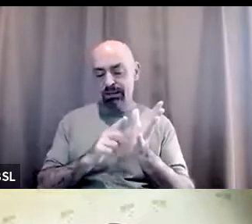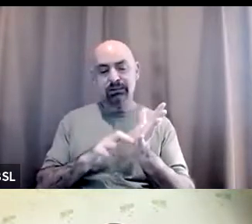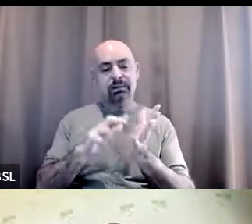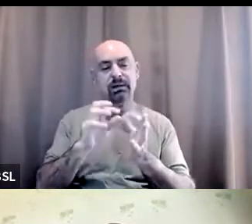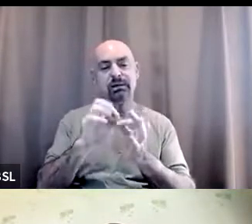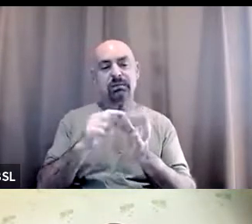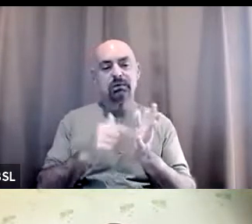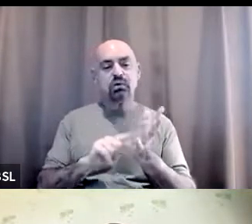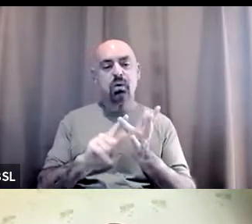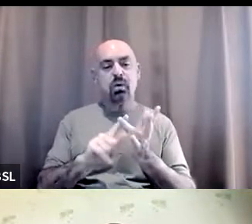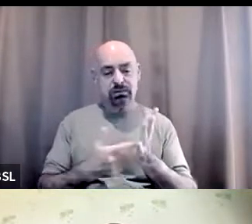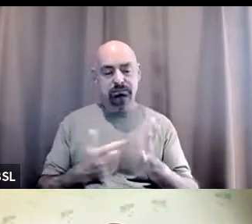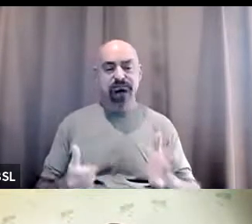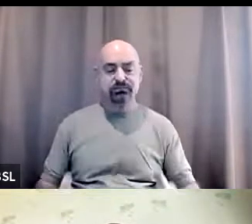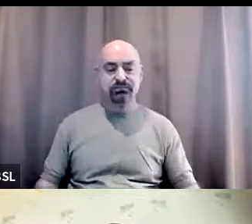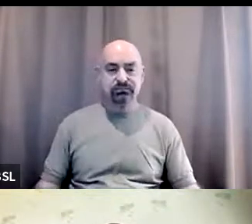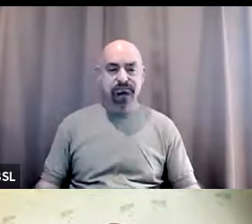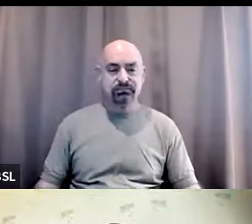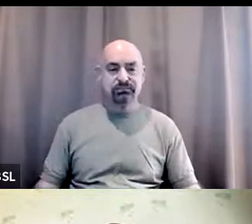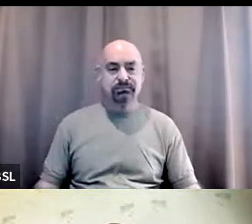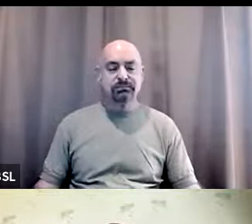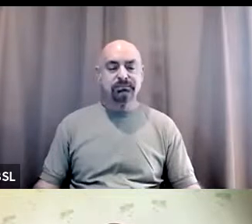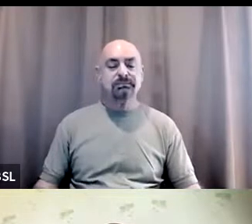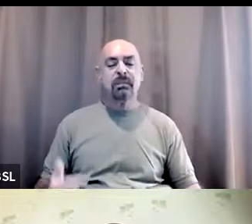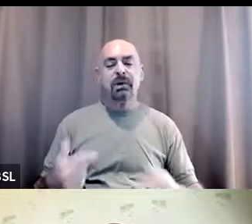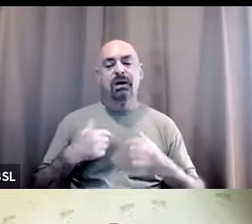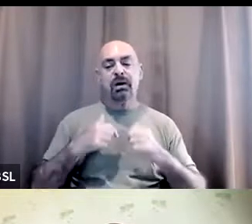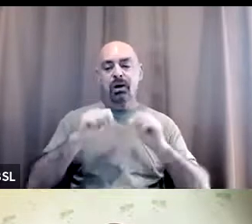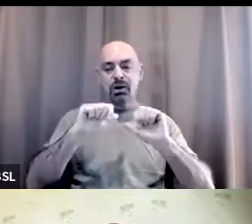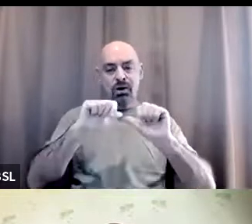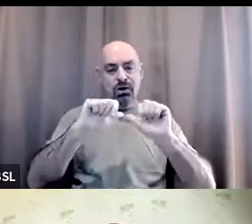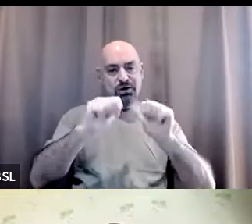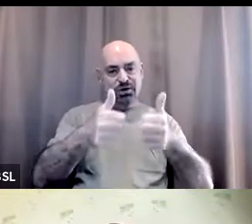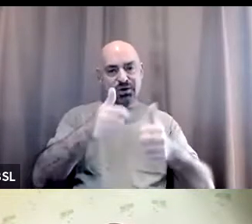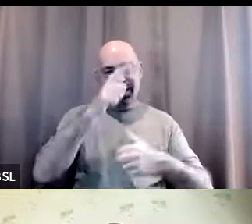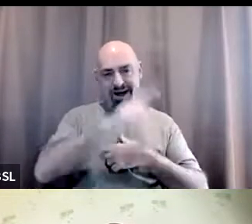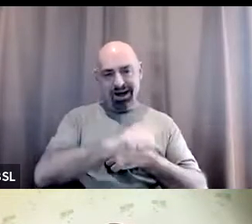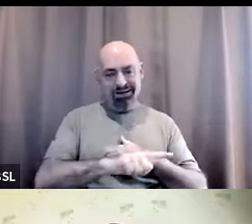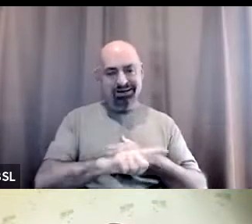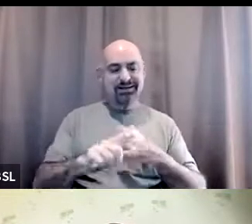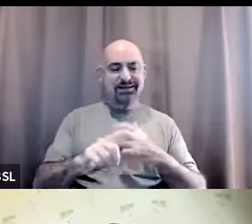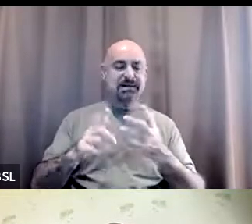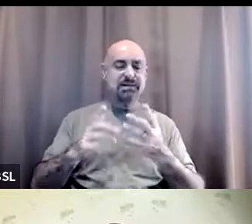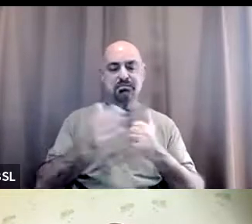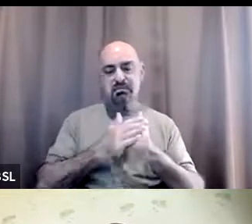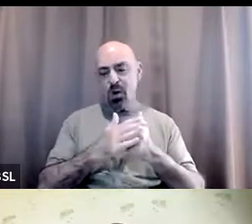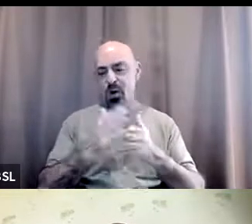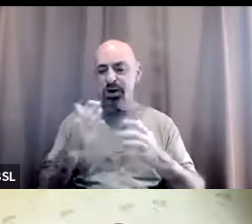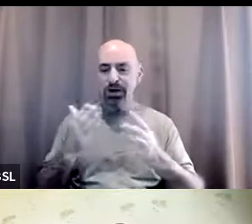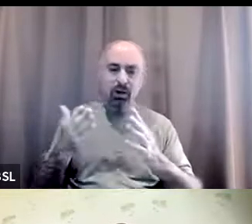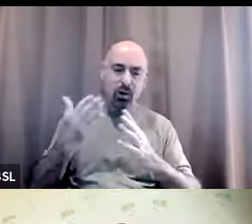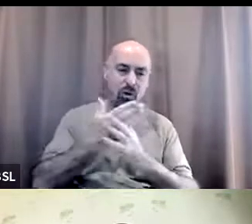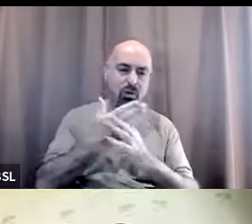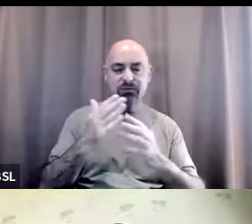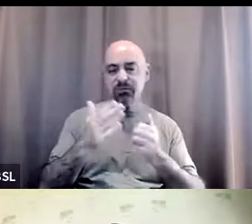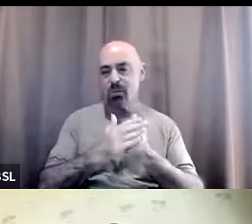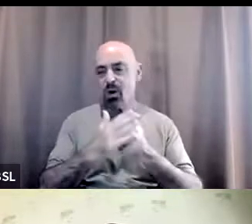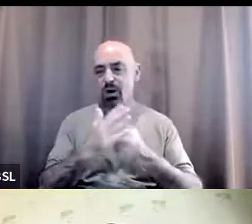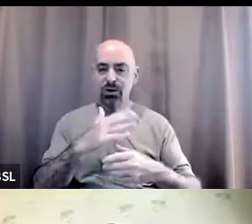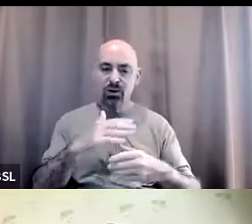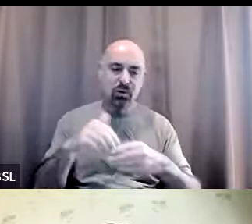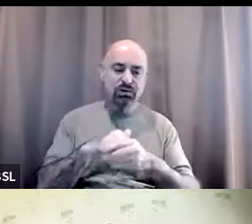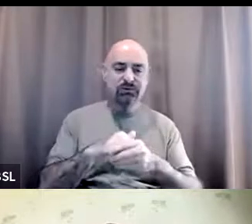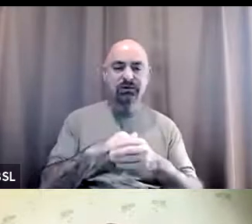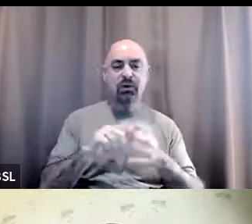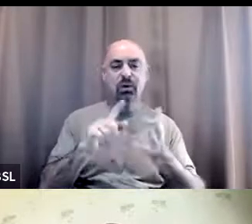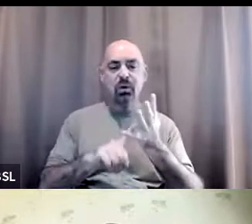progress this important agenda. I wish you every success in creating a more inclusive and accessible Ulaanbaatar. Thank you very